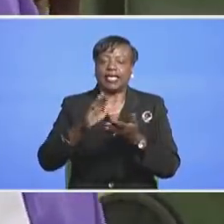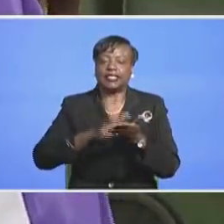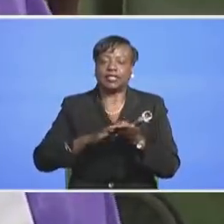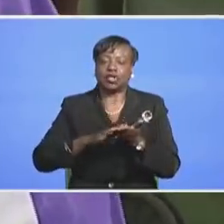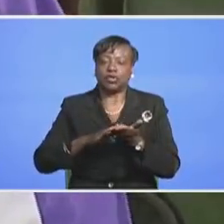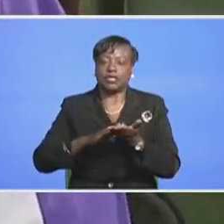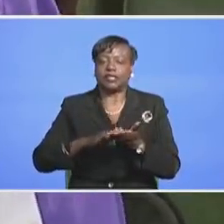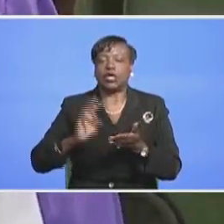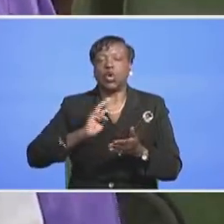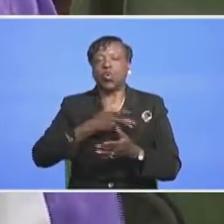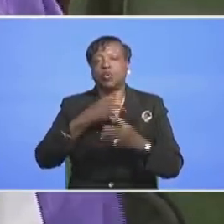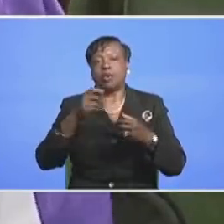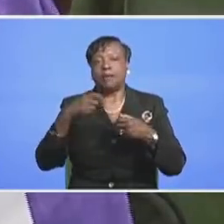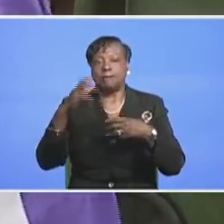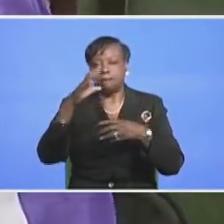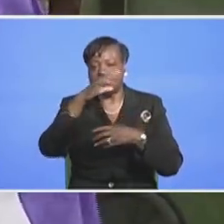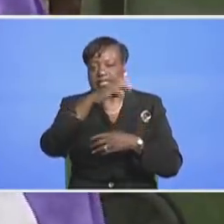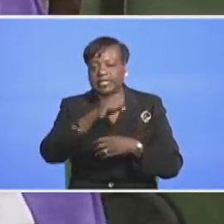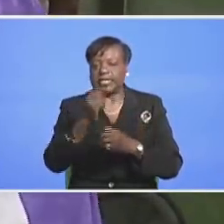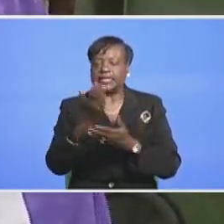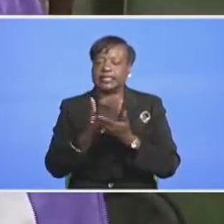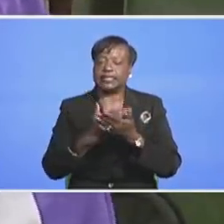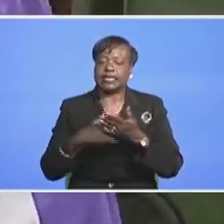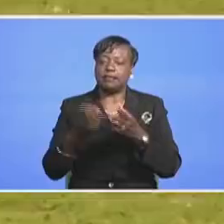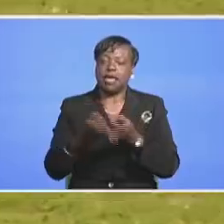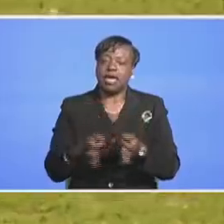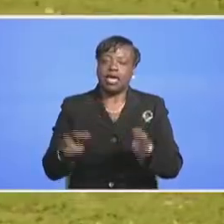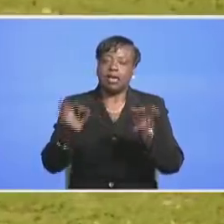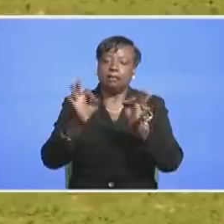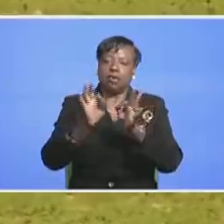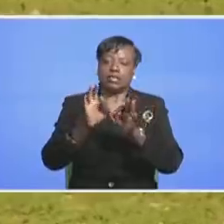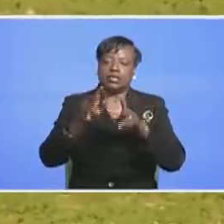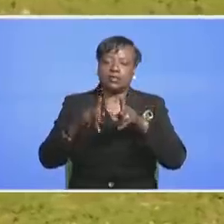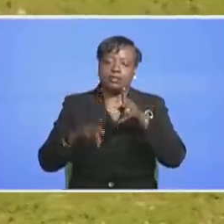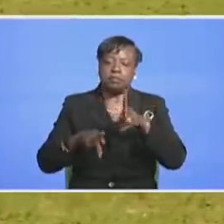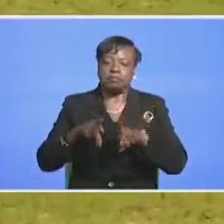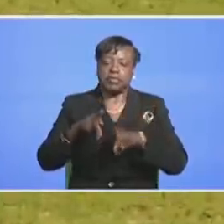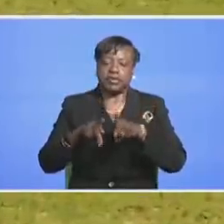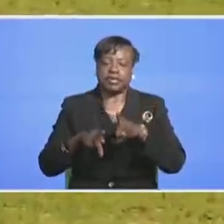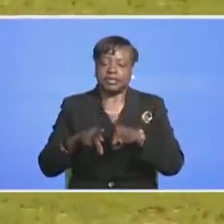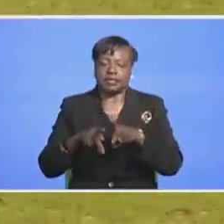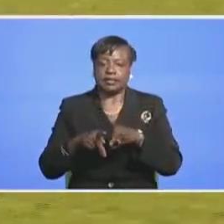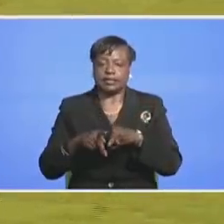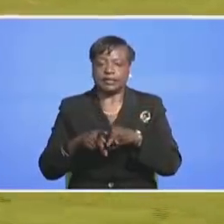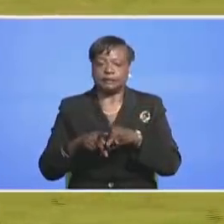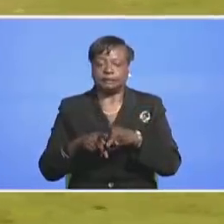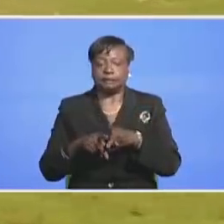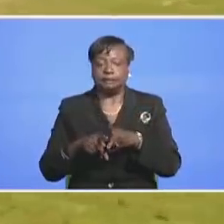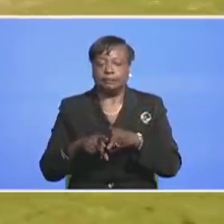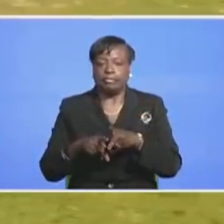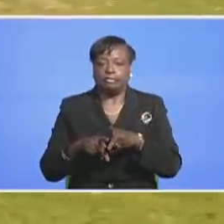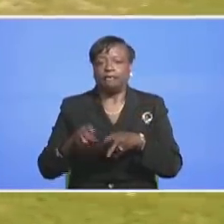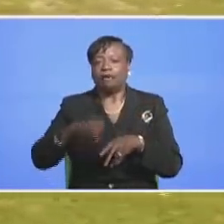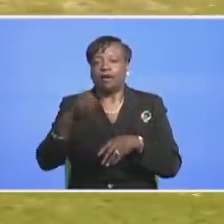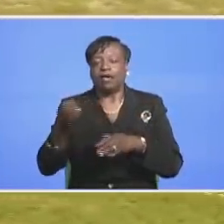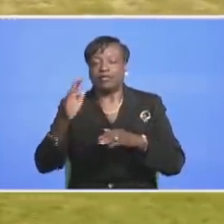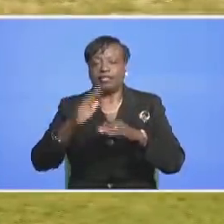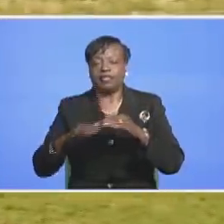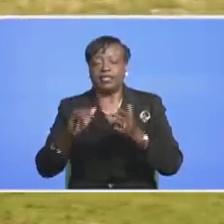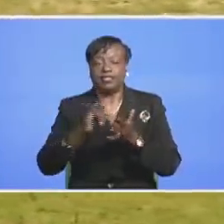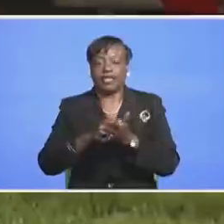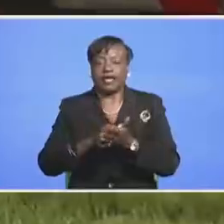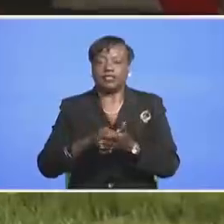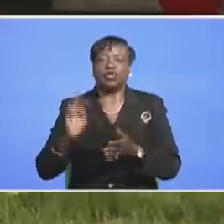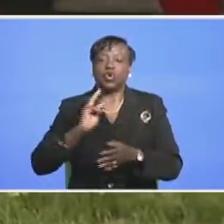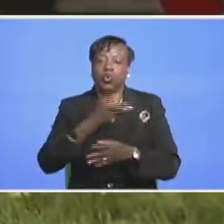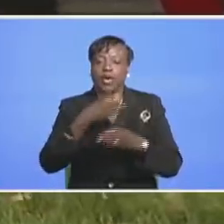all, just probably a little poor execution on one or two players that allowed them to get scores to get down the field. Other than that, we pretty much had the